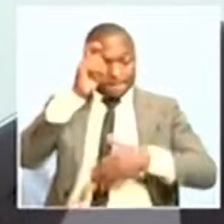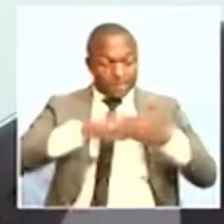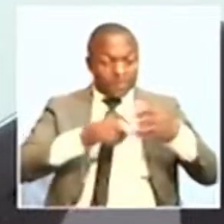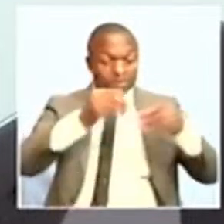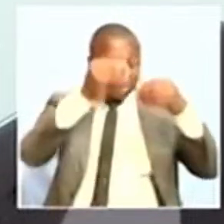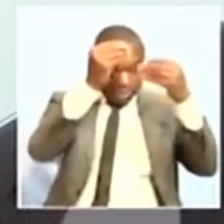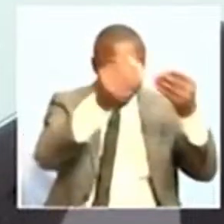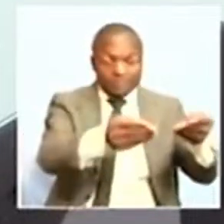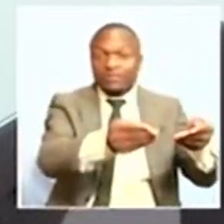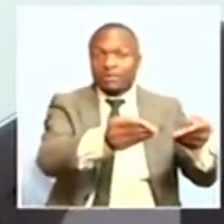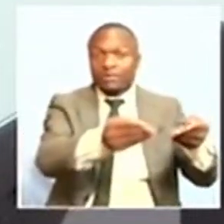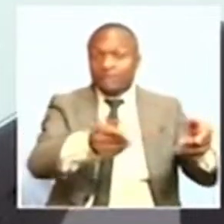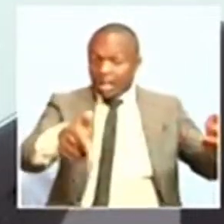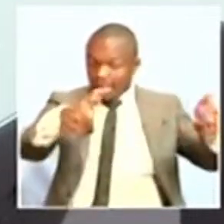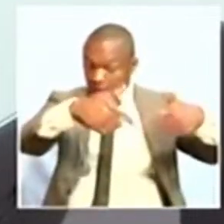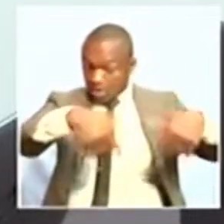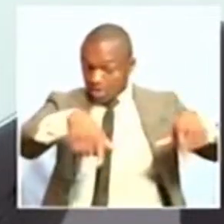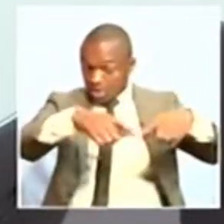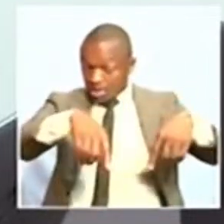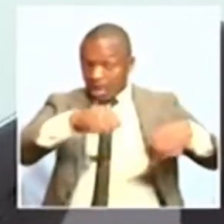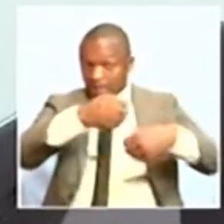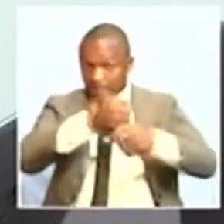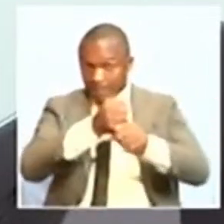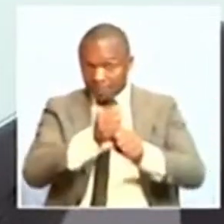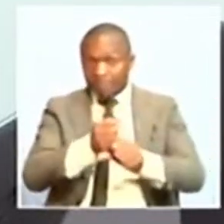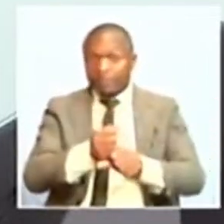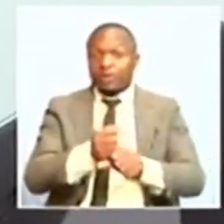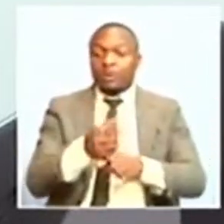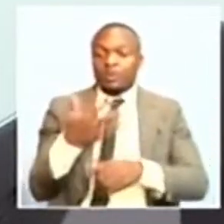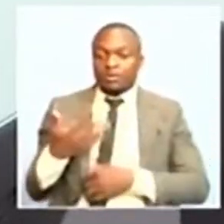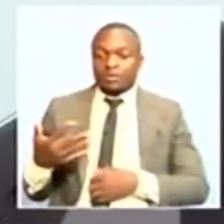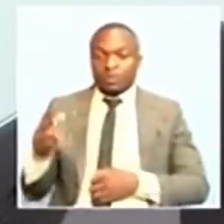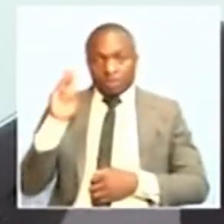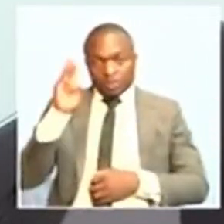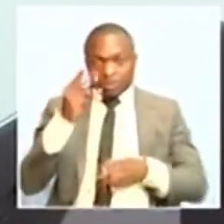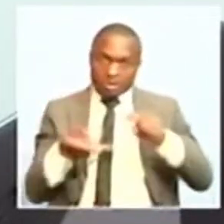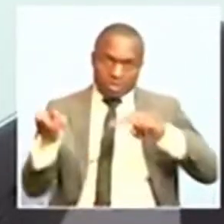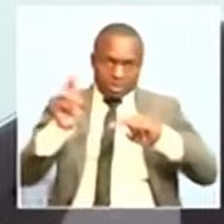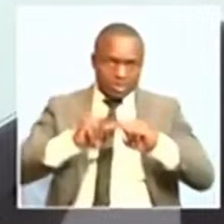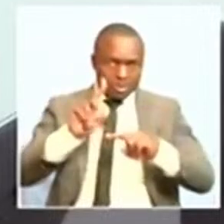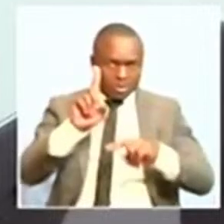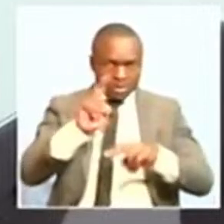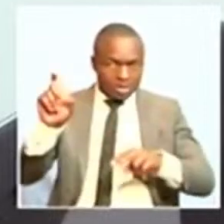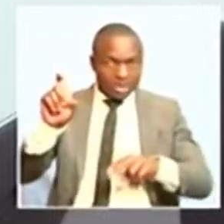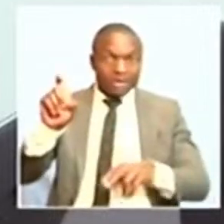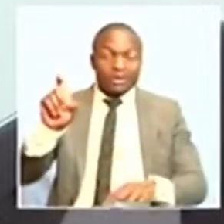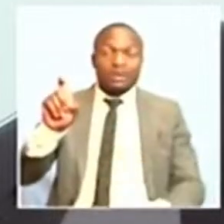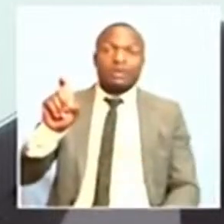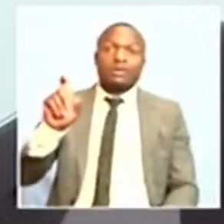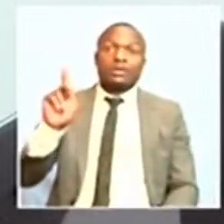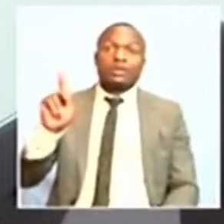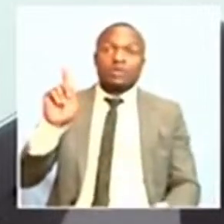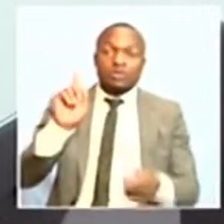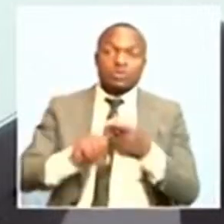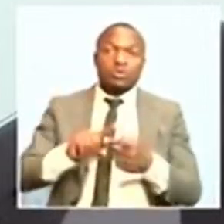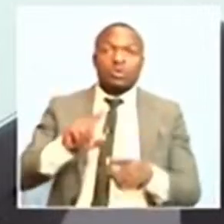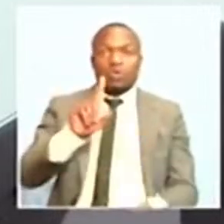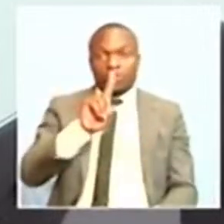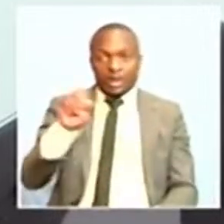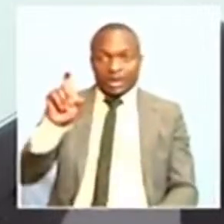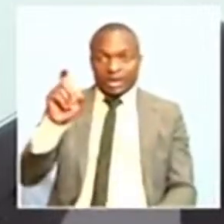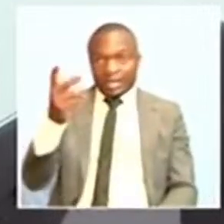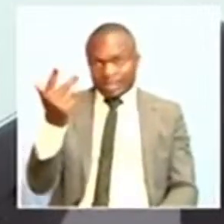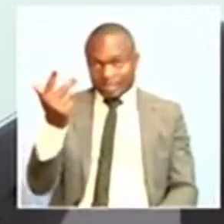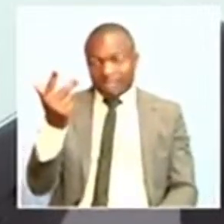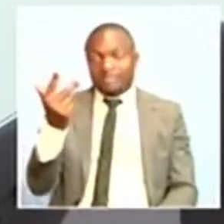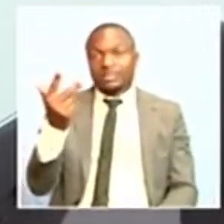on the locally produced commodities is going to increase from 100 kwacha per mille to 113 kwacha per